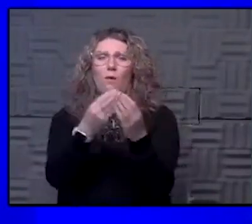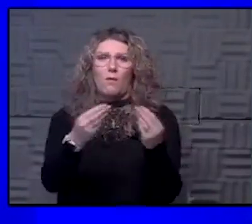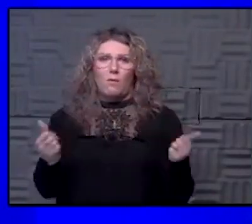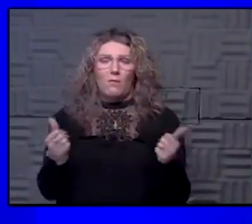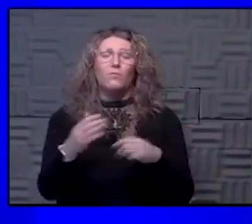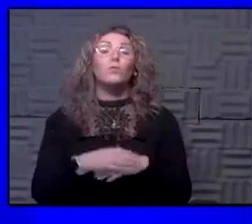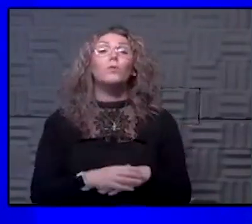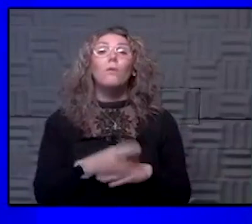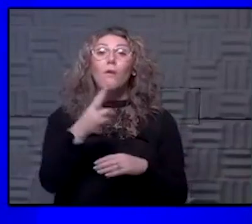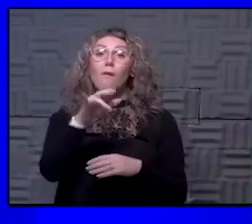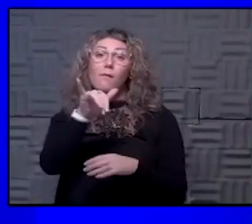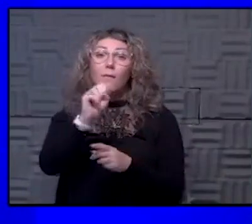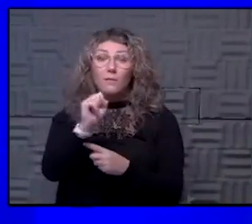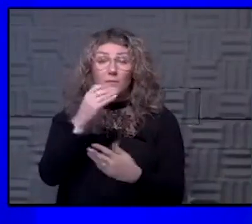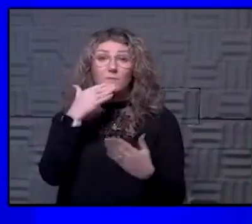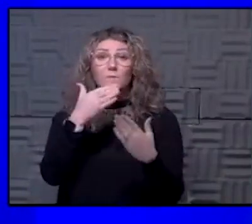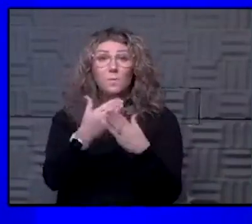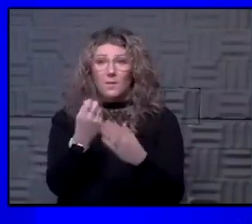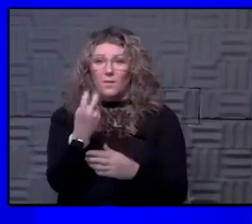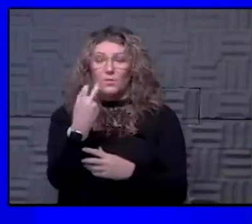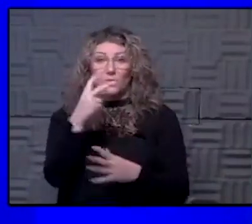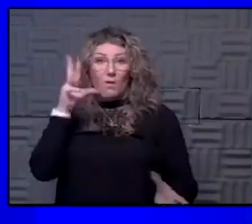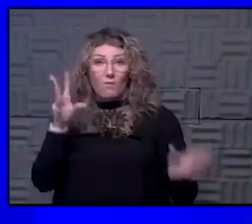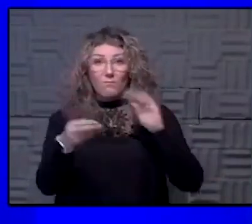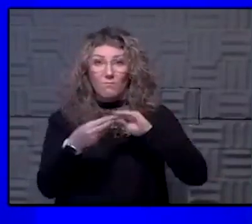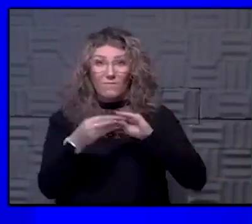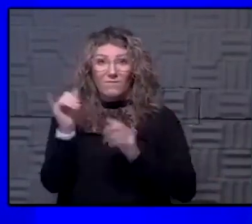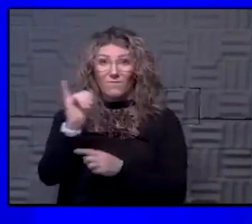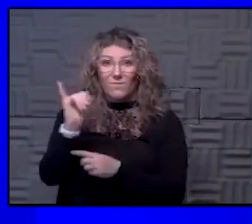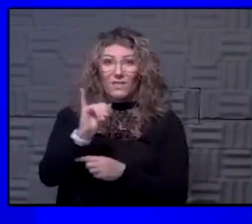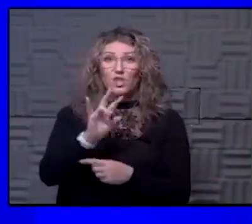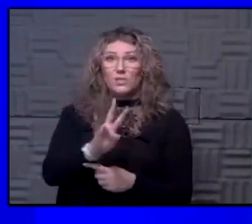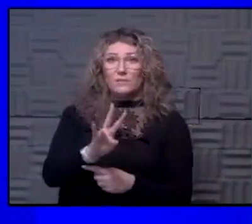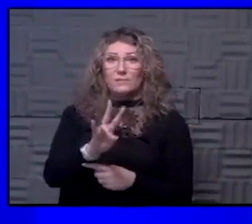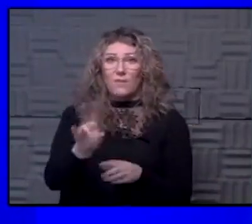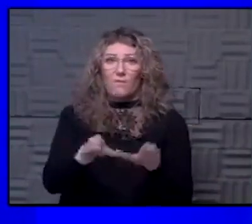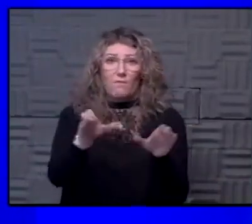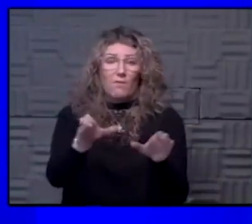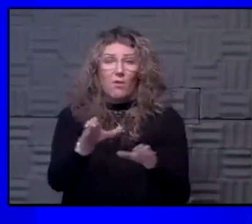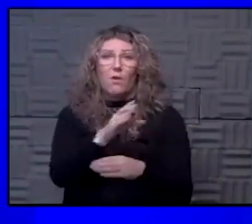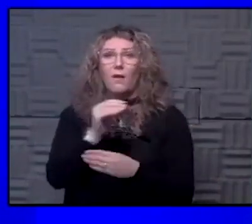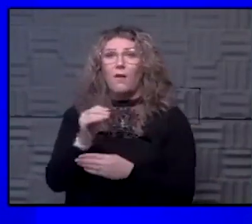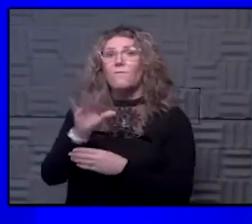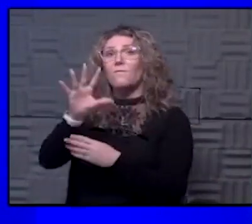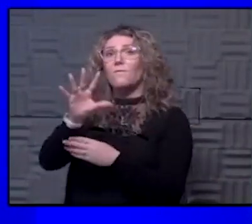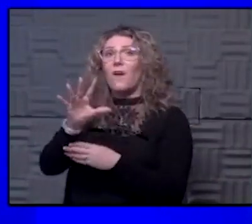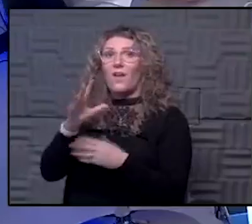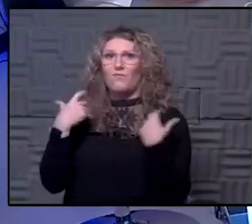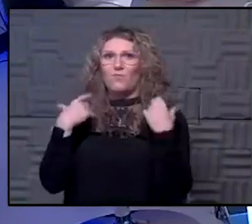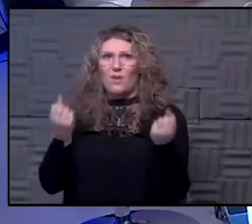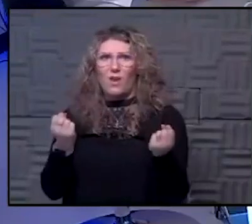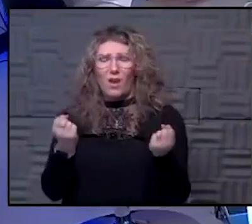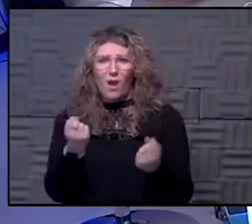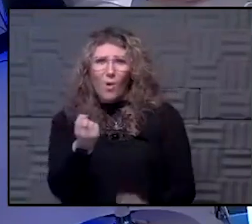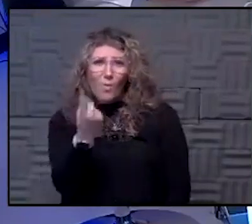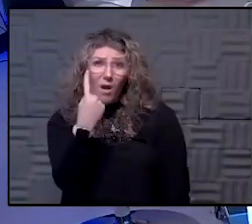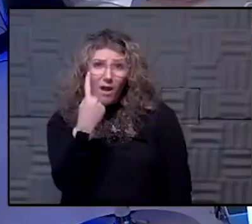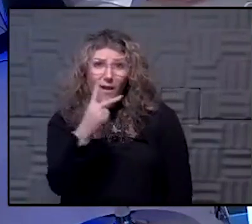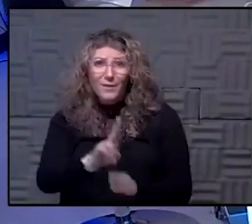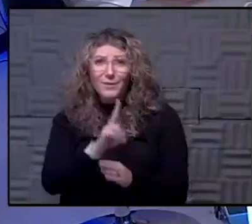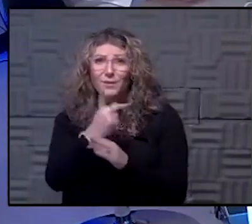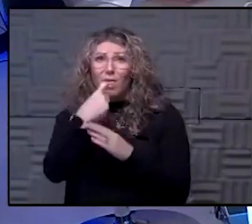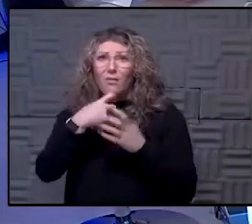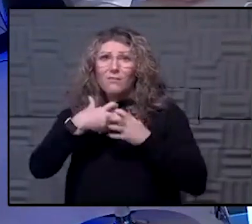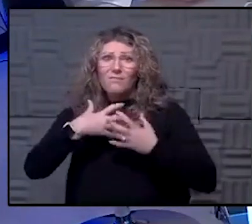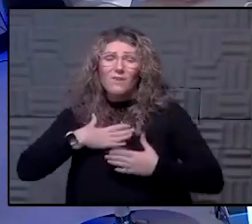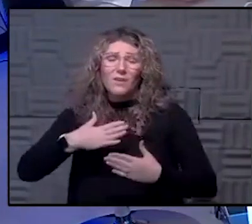is doing well also with 12 total infections, 7 acute, and 5 in that recovery period. 1 on the ventilator in the